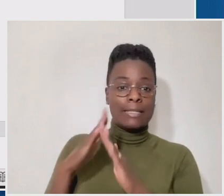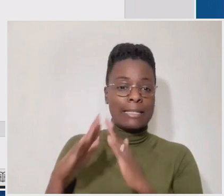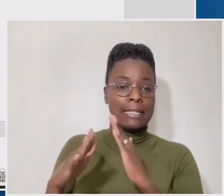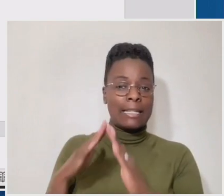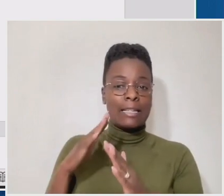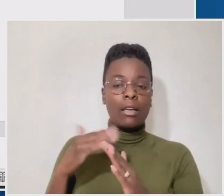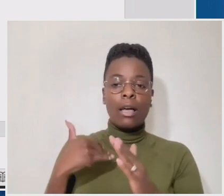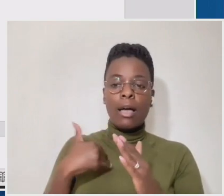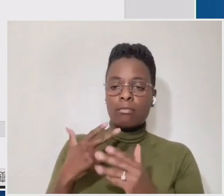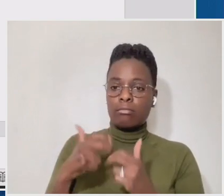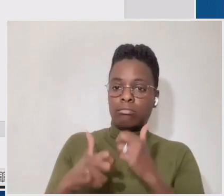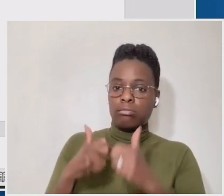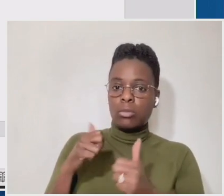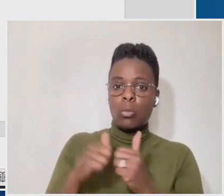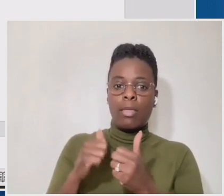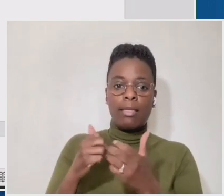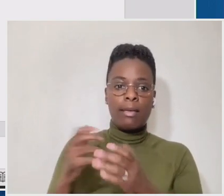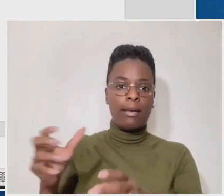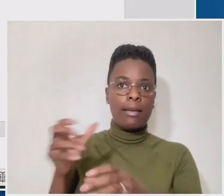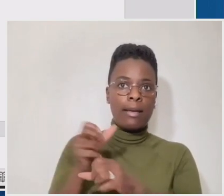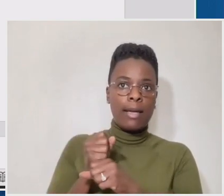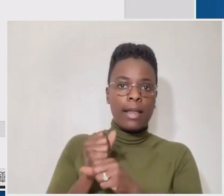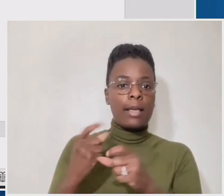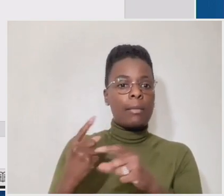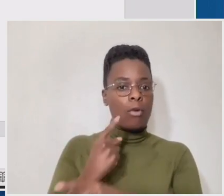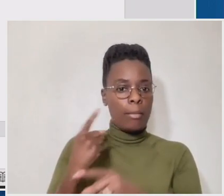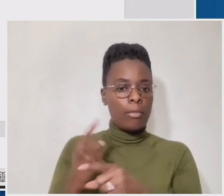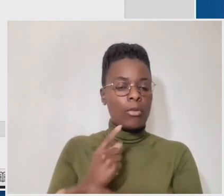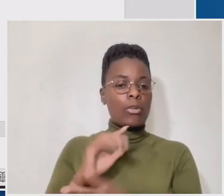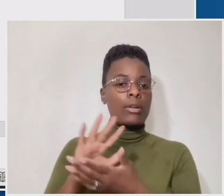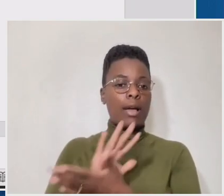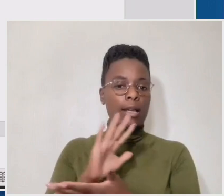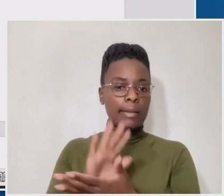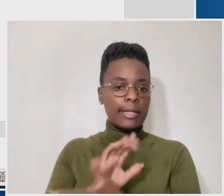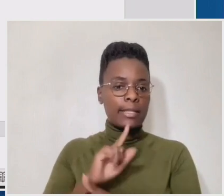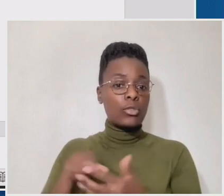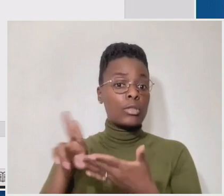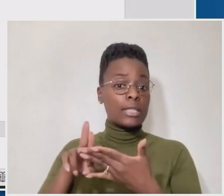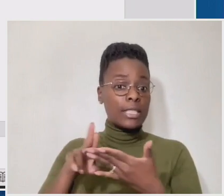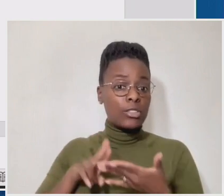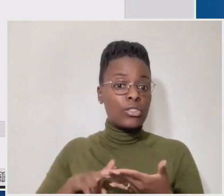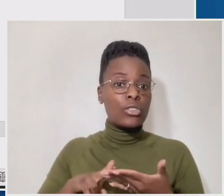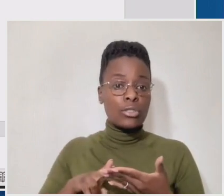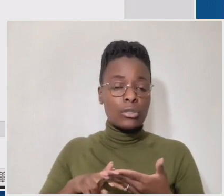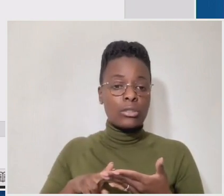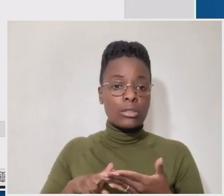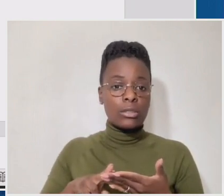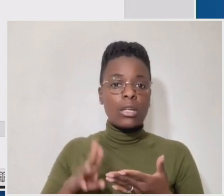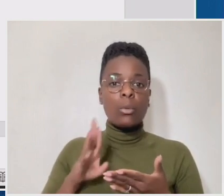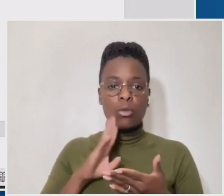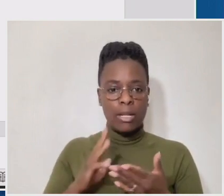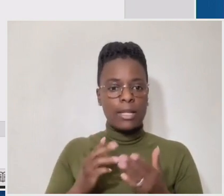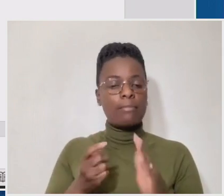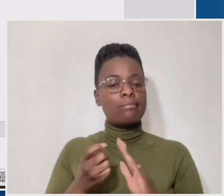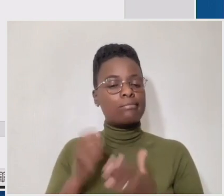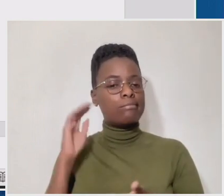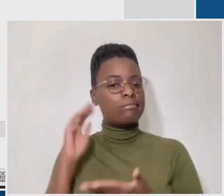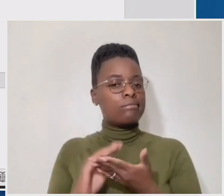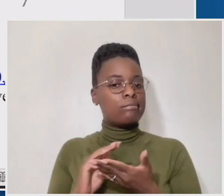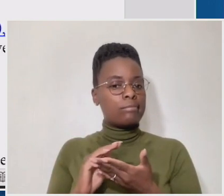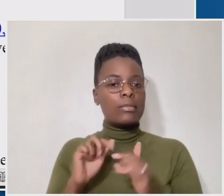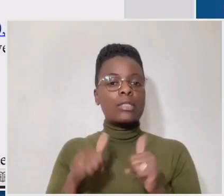proper um, documentation or signatures for that. So that would alleviate some challenges there. If you could scroll